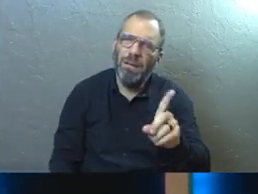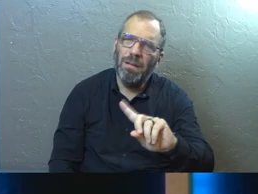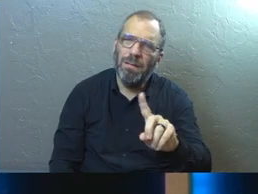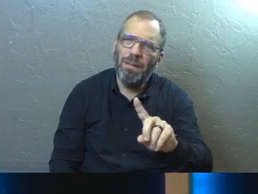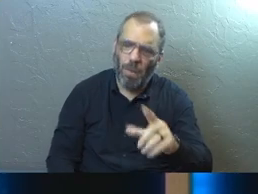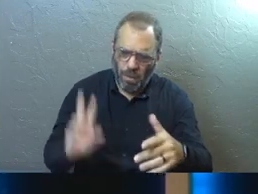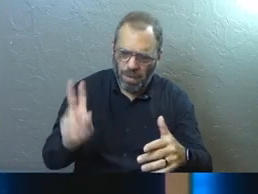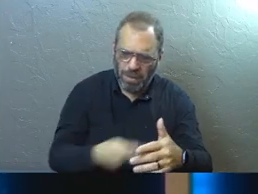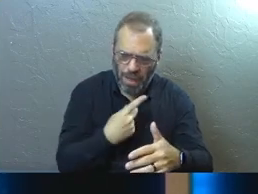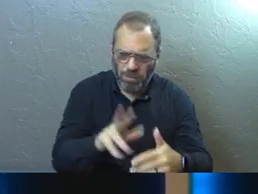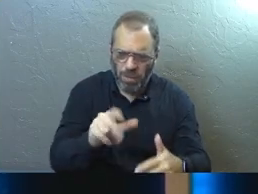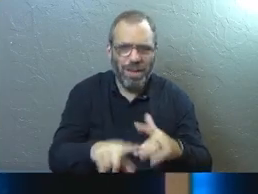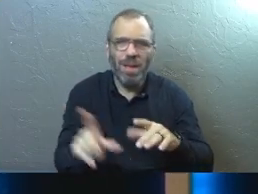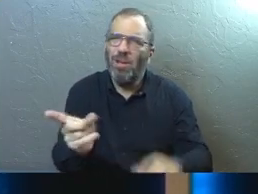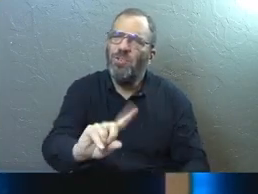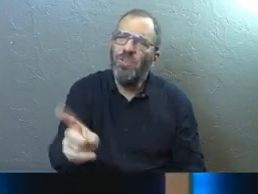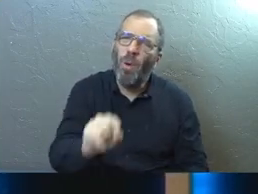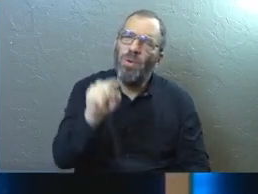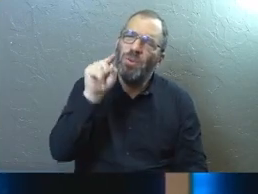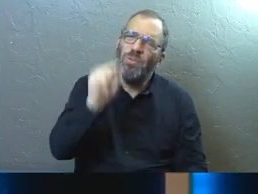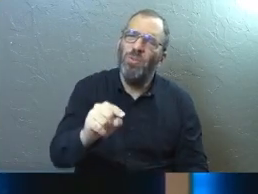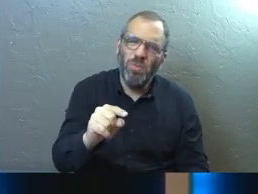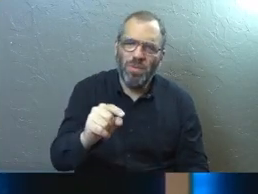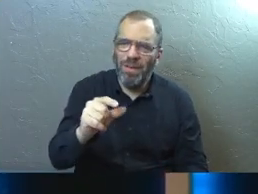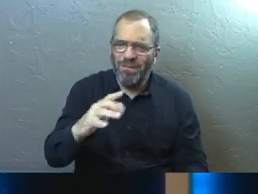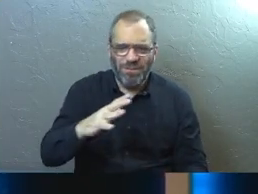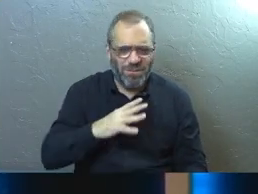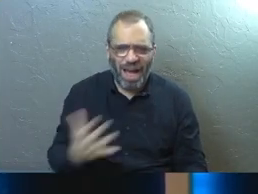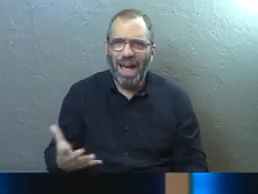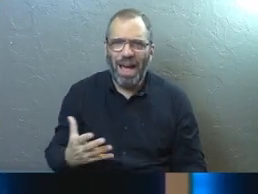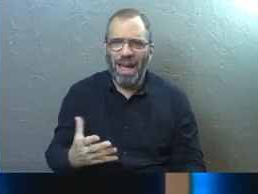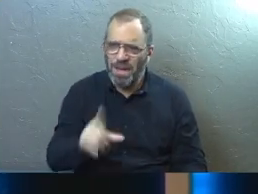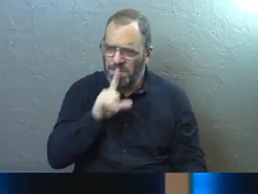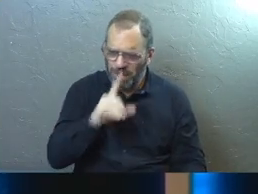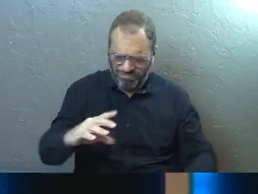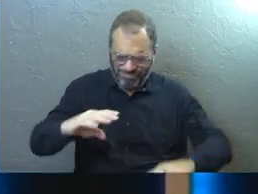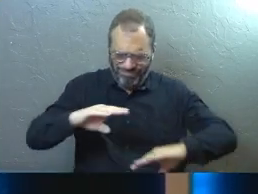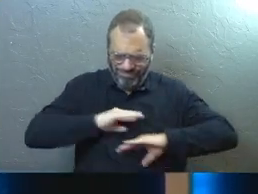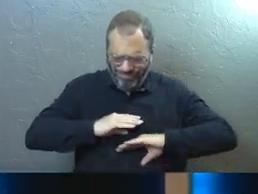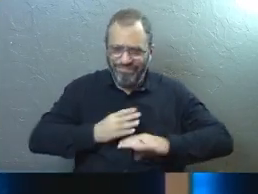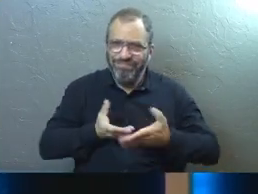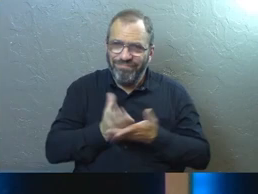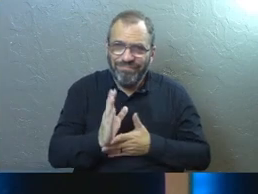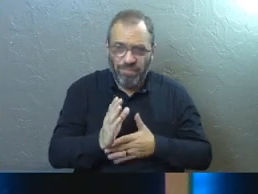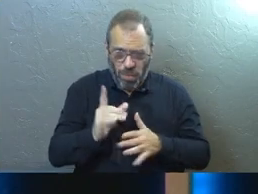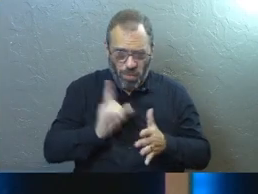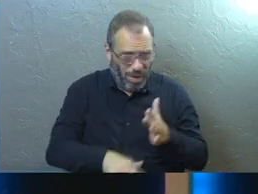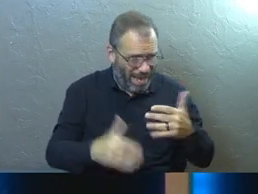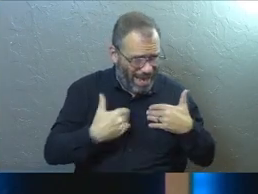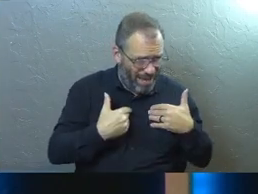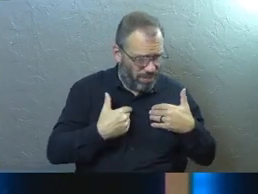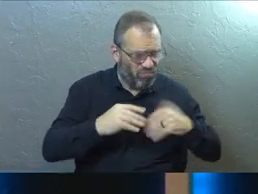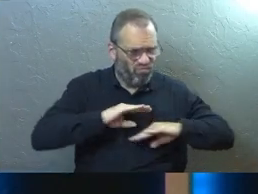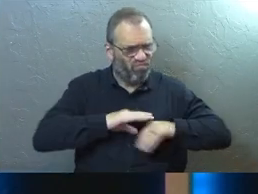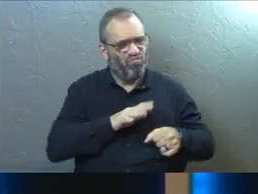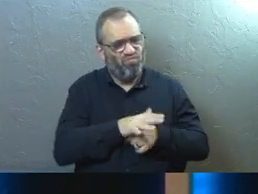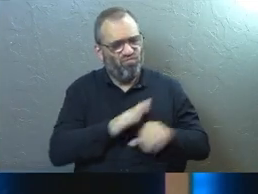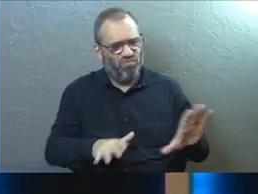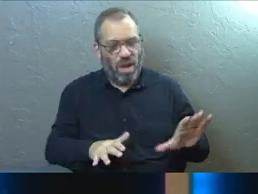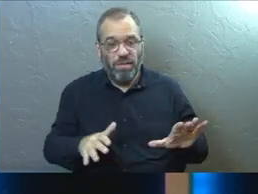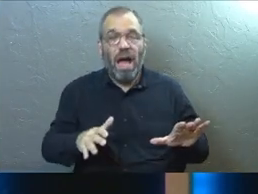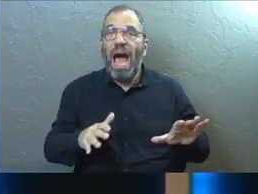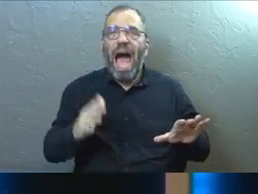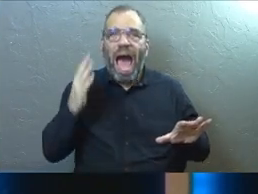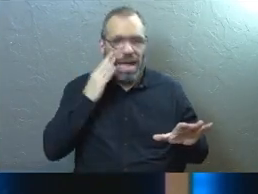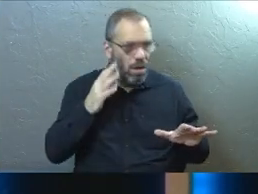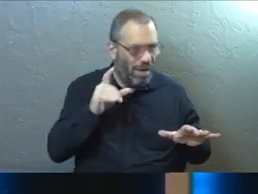And Psalm 23 comes in and says, no, you're fine. Like, be content. It's okay. What I have, that's enough. I'm